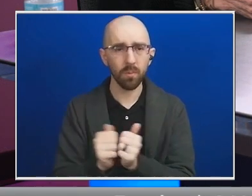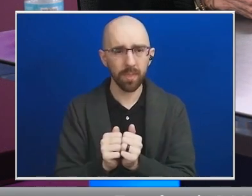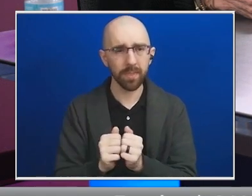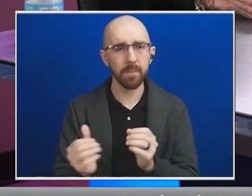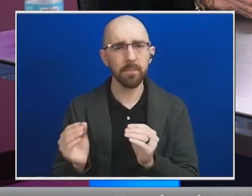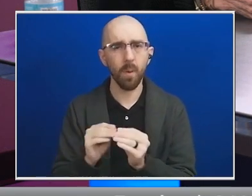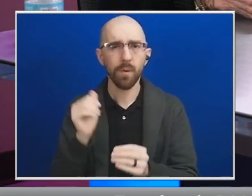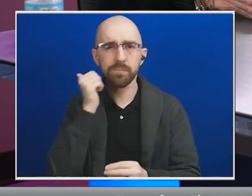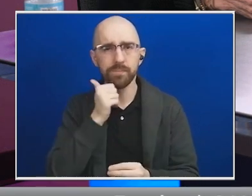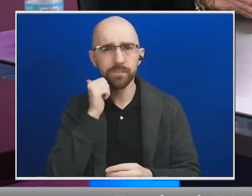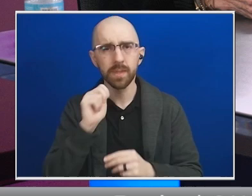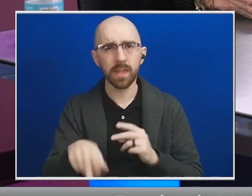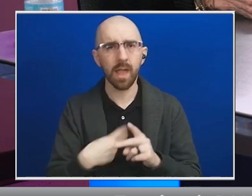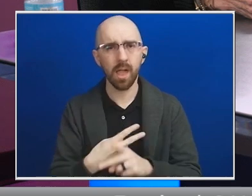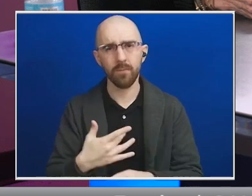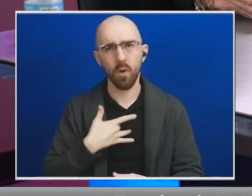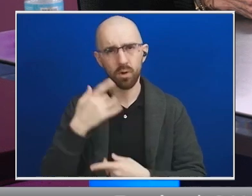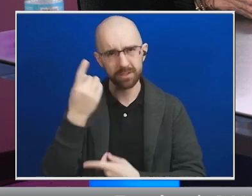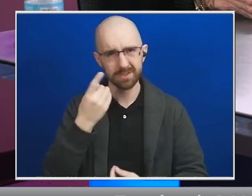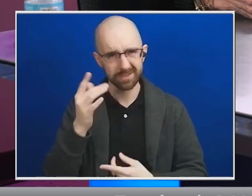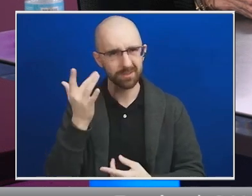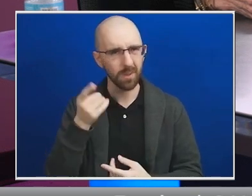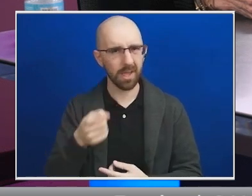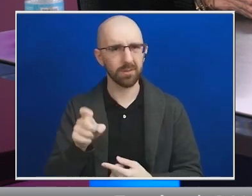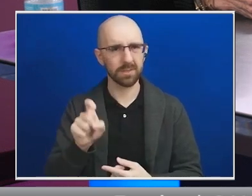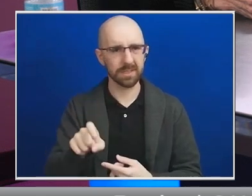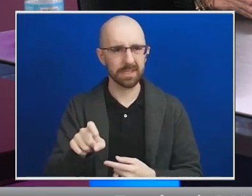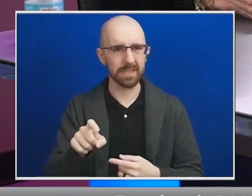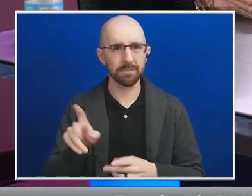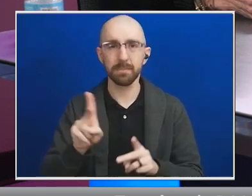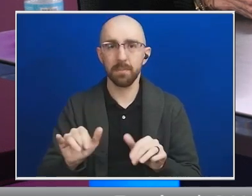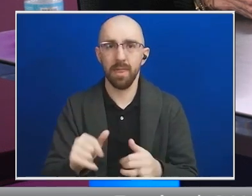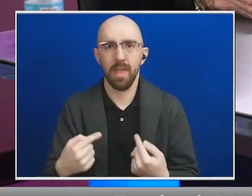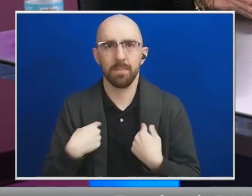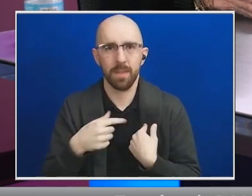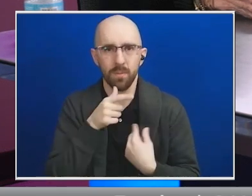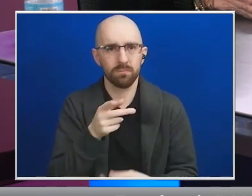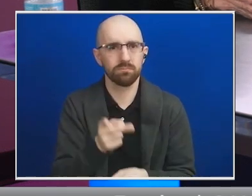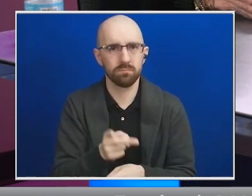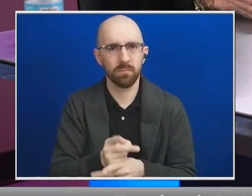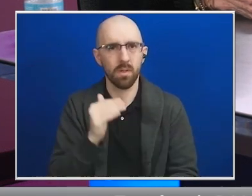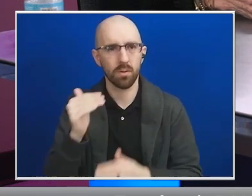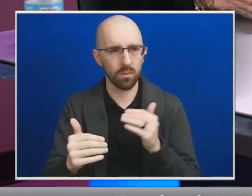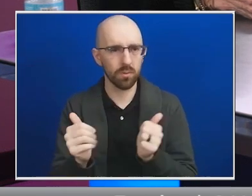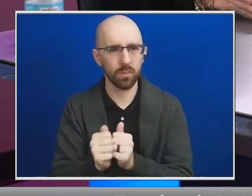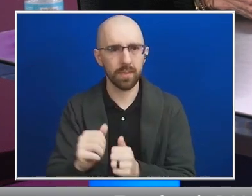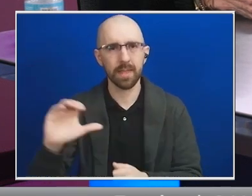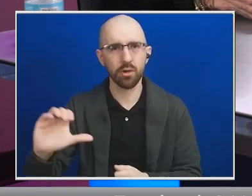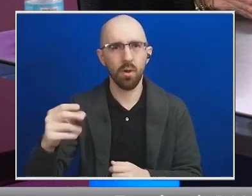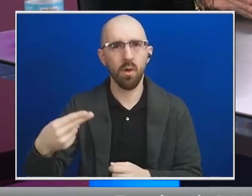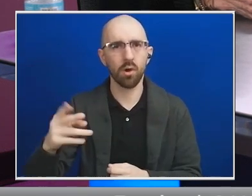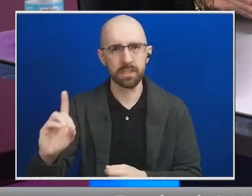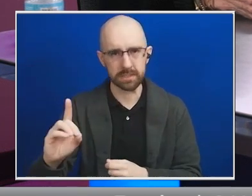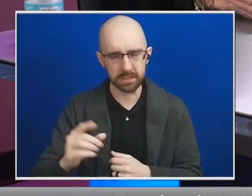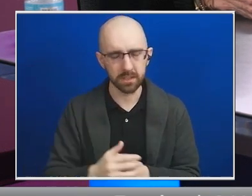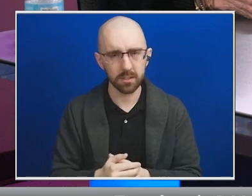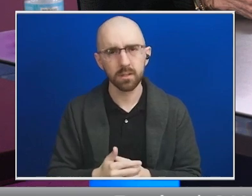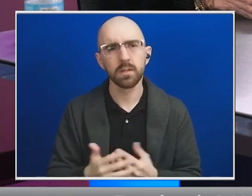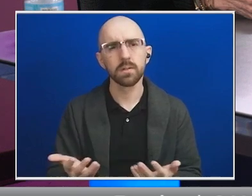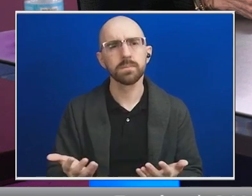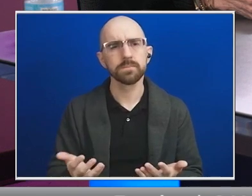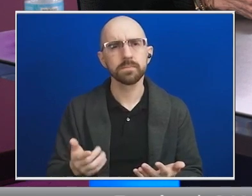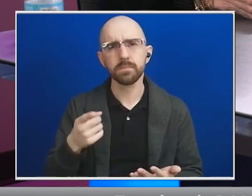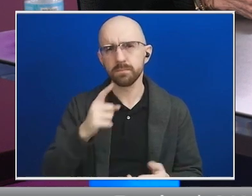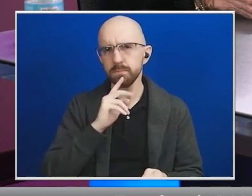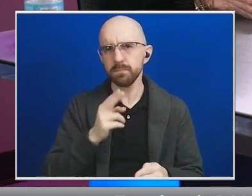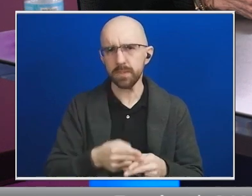heart disease. And that's why you need folks like me who take care of adults with congenital heart disease. And you shared with me, I hope